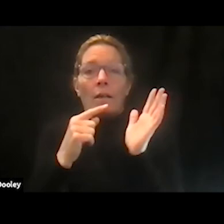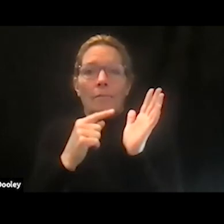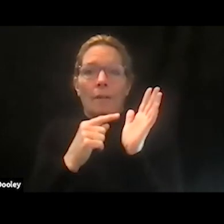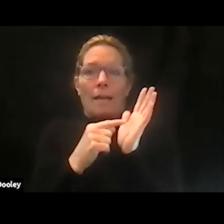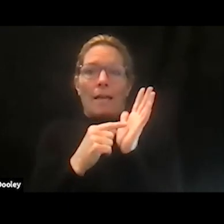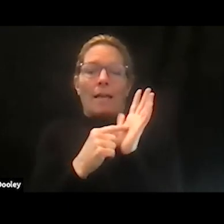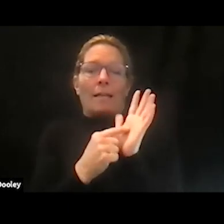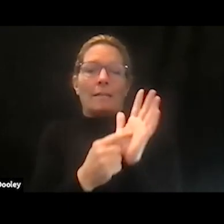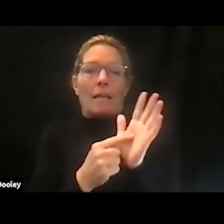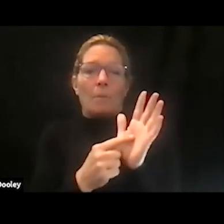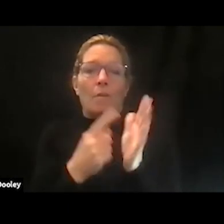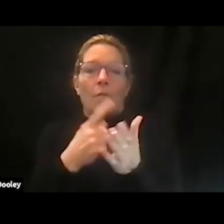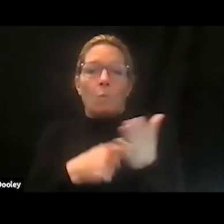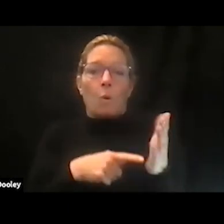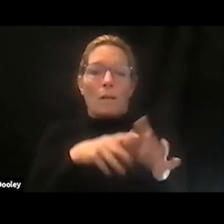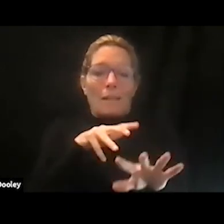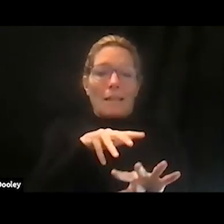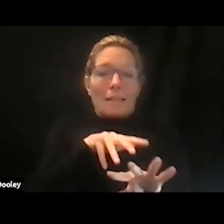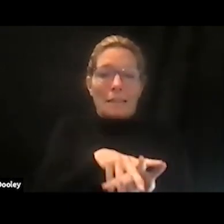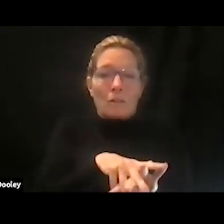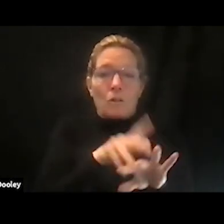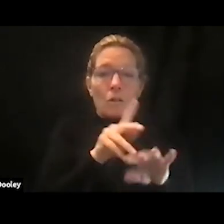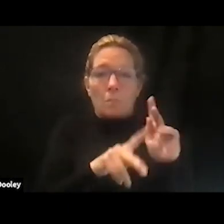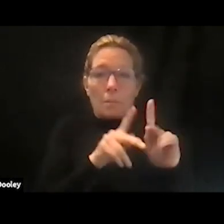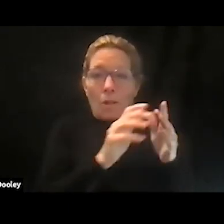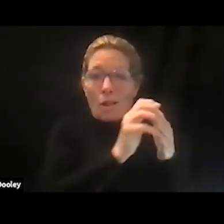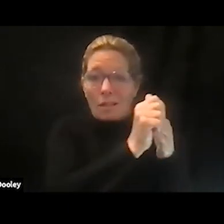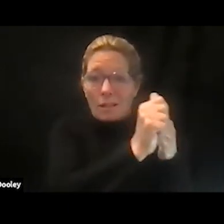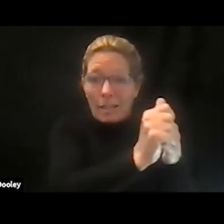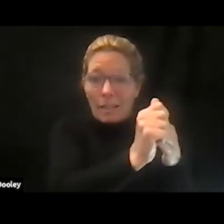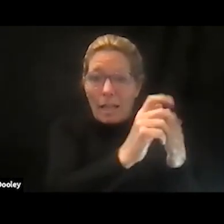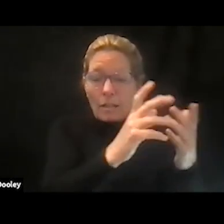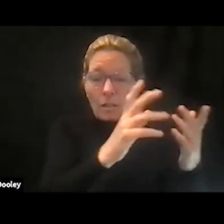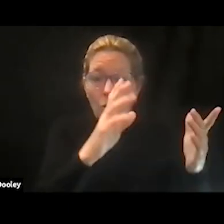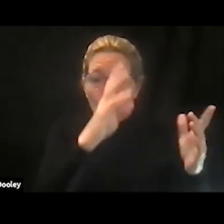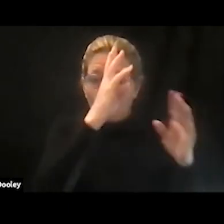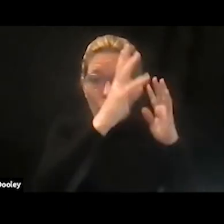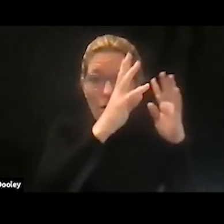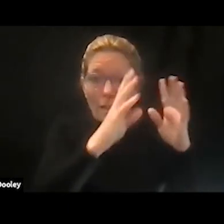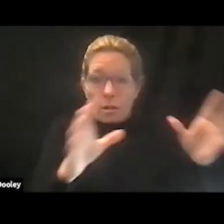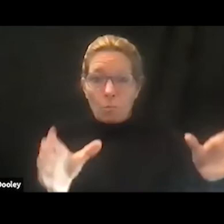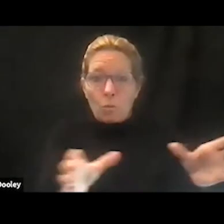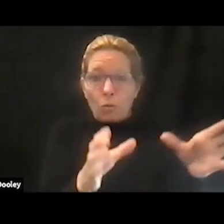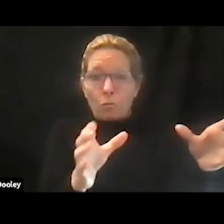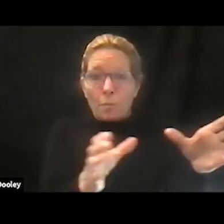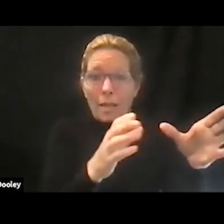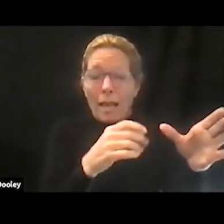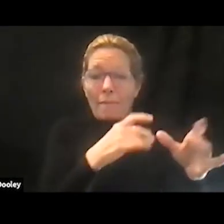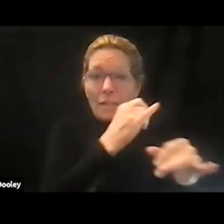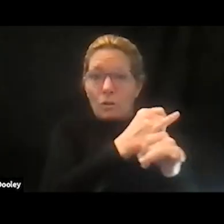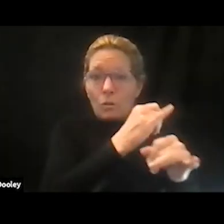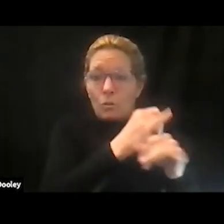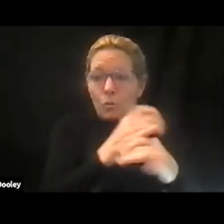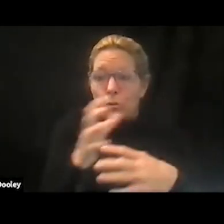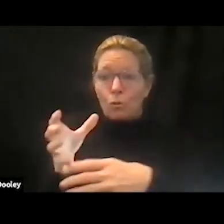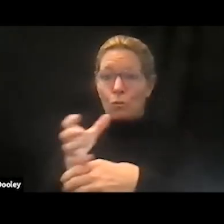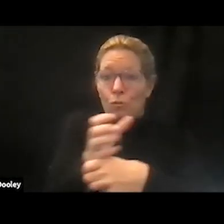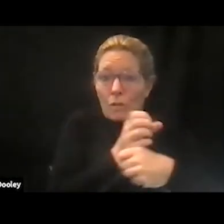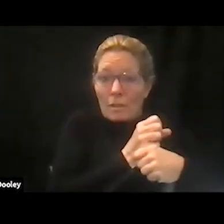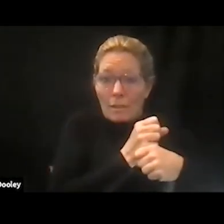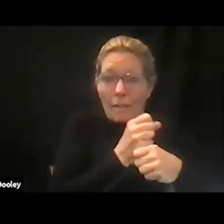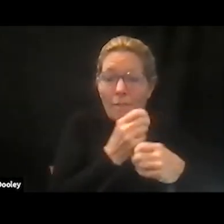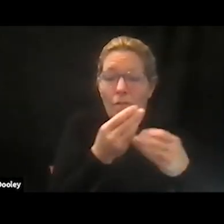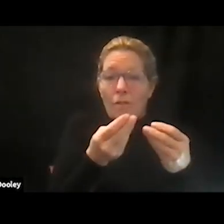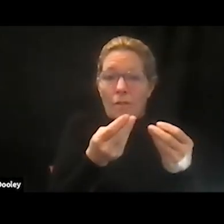what both Indigenous peoples are leading and creating the movement and the institutions to receive that, and how they're